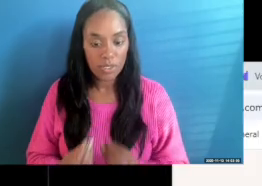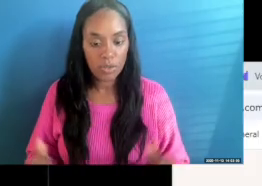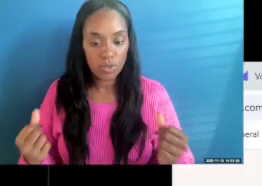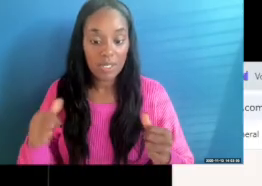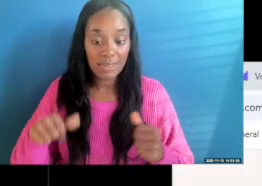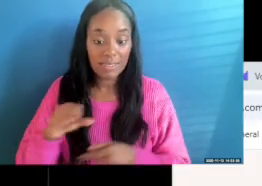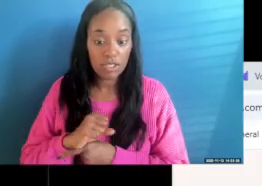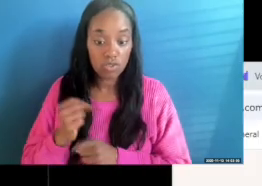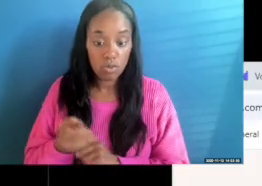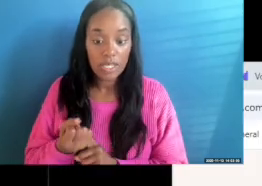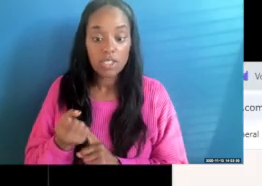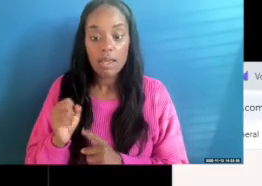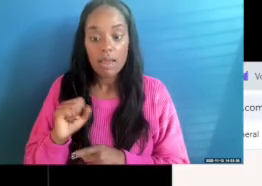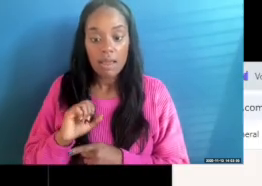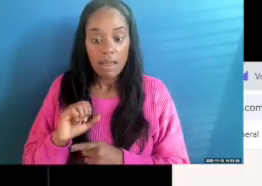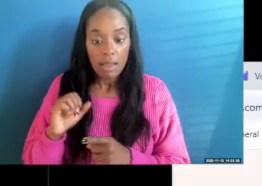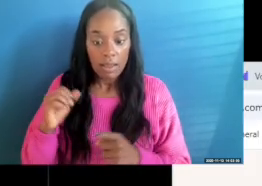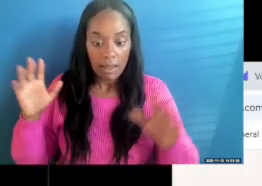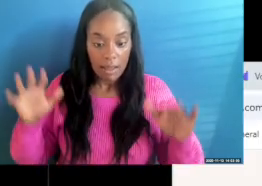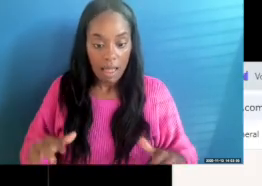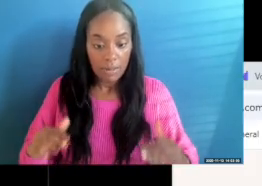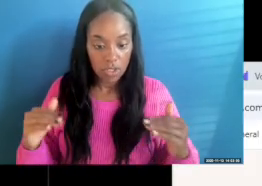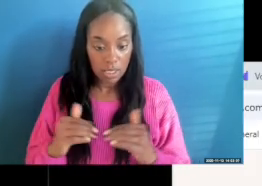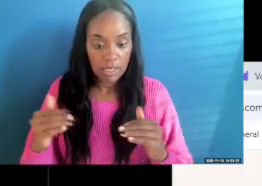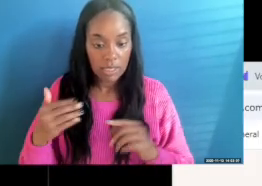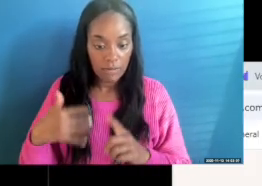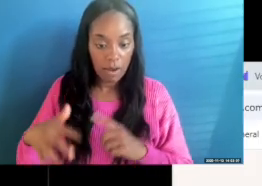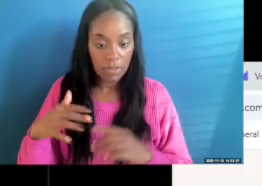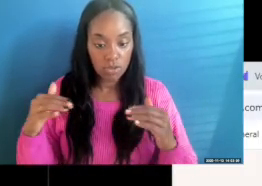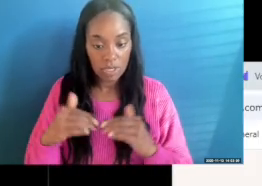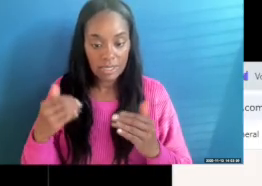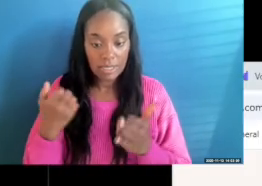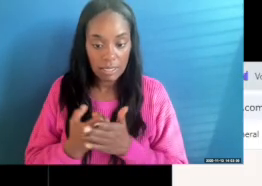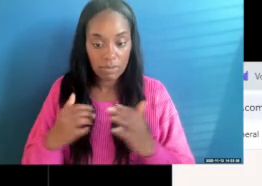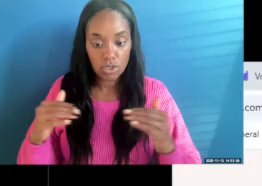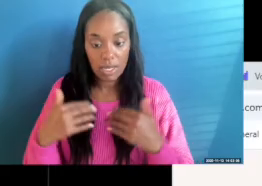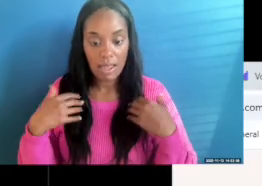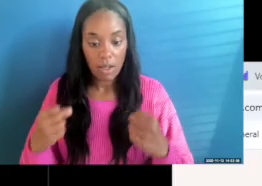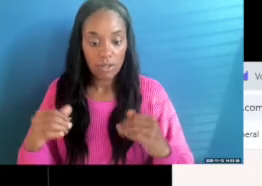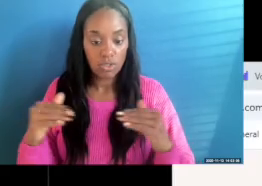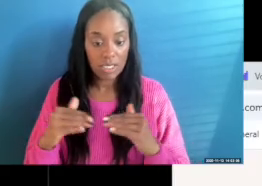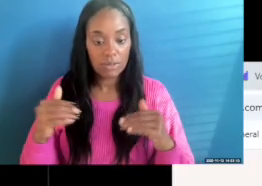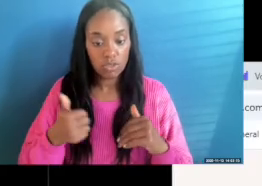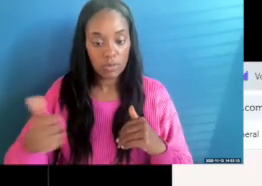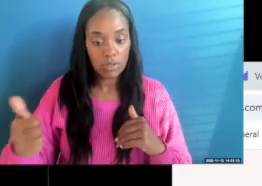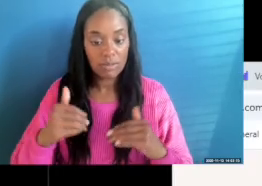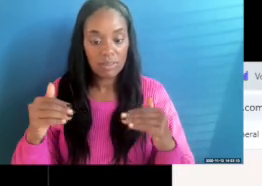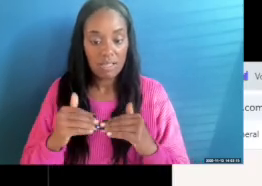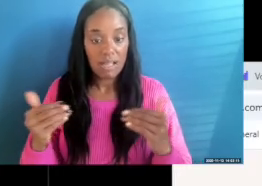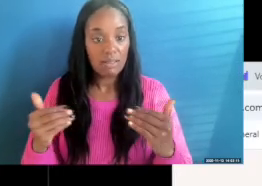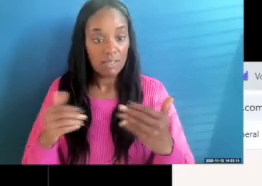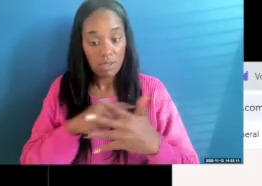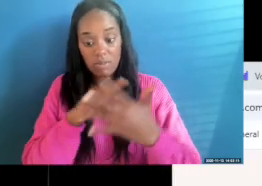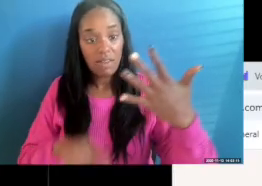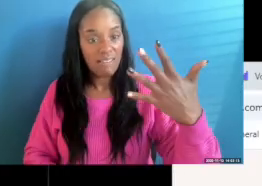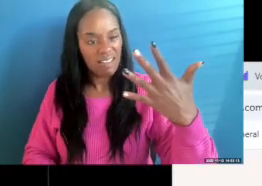them. So I'm trying to hustle and work it and do it in a way where I like saying, where we take care of like 5 problems with 1